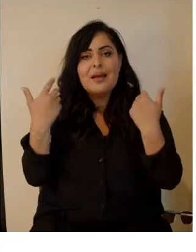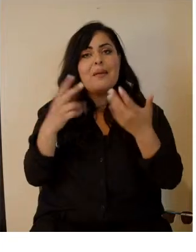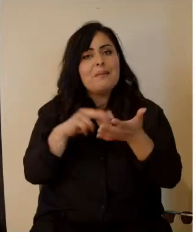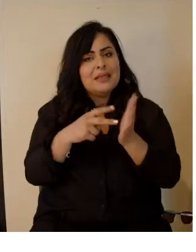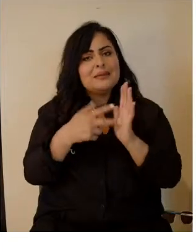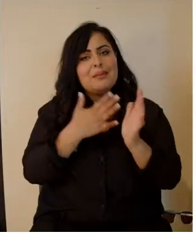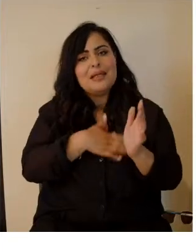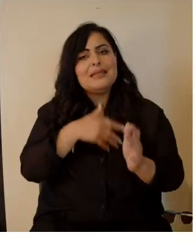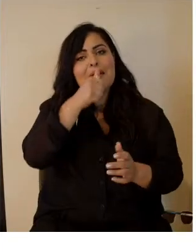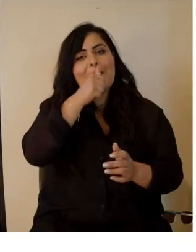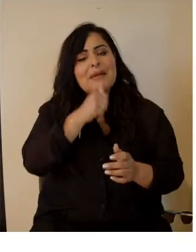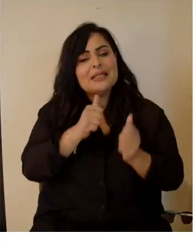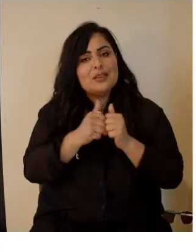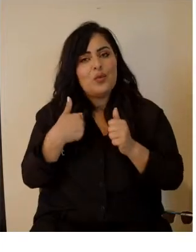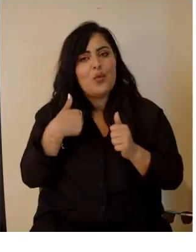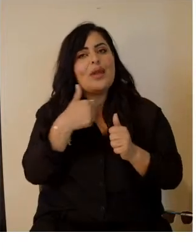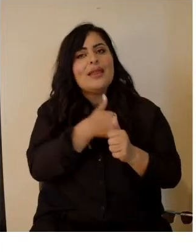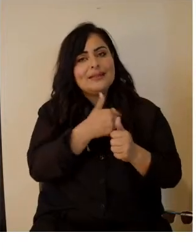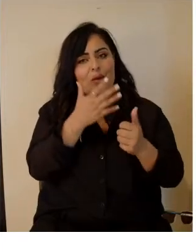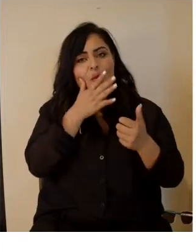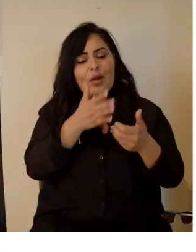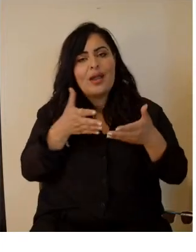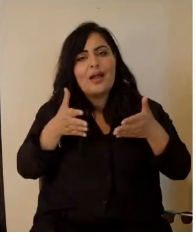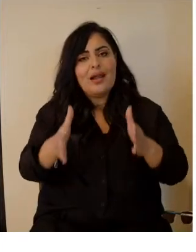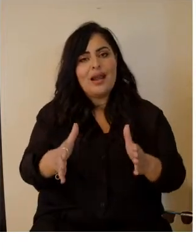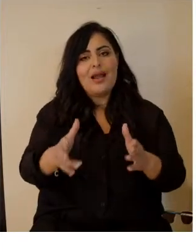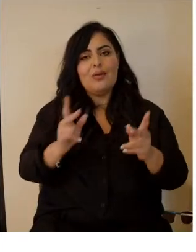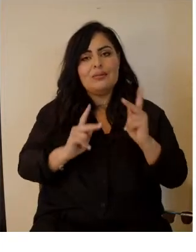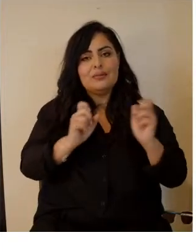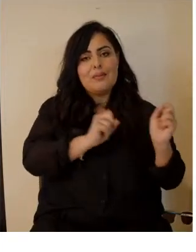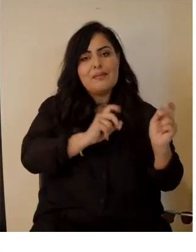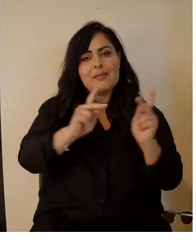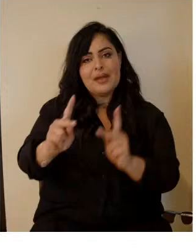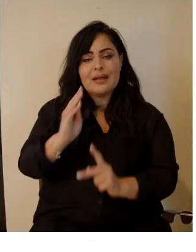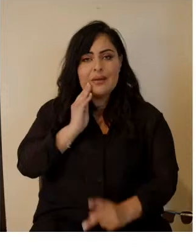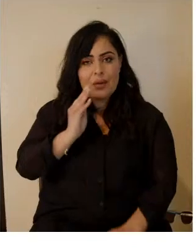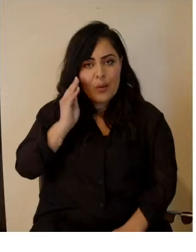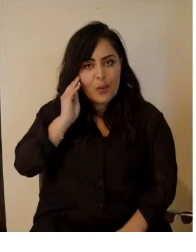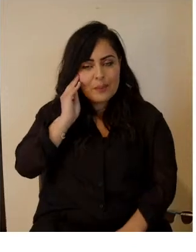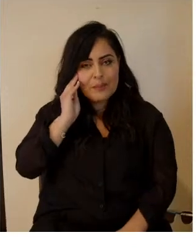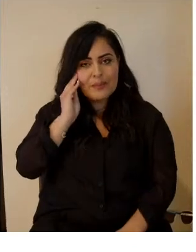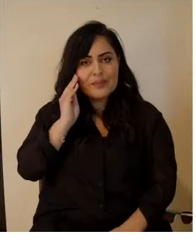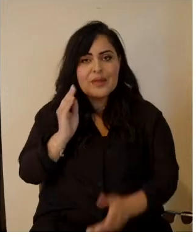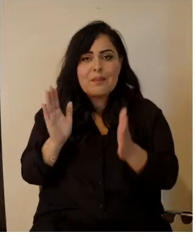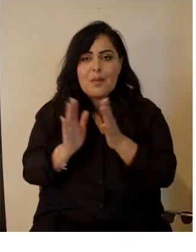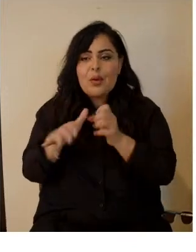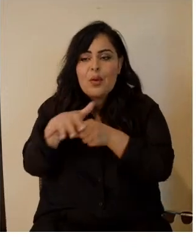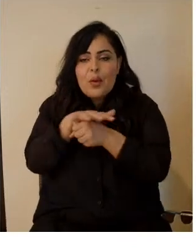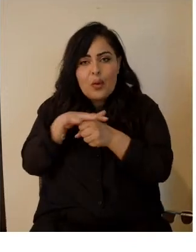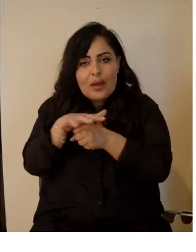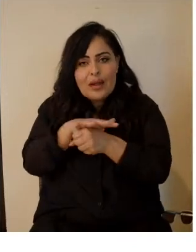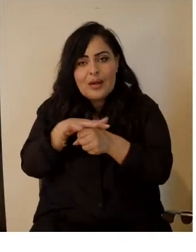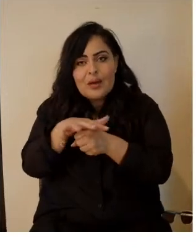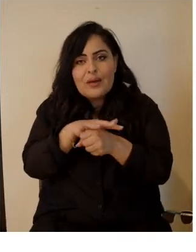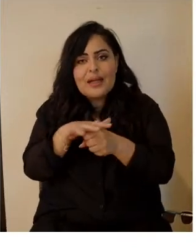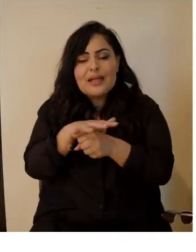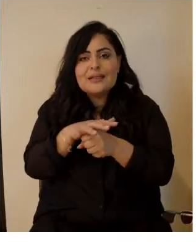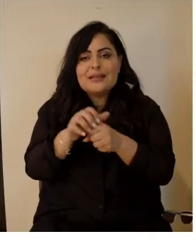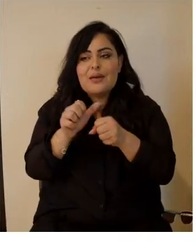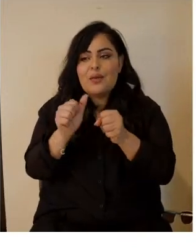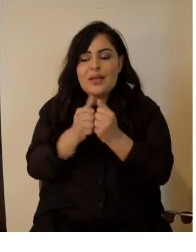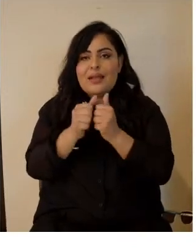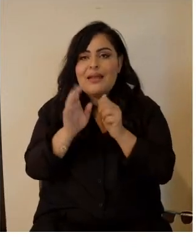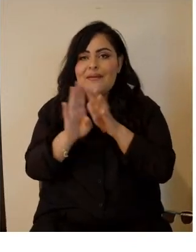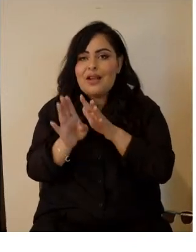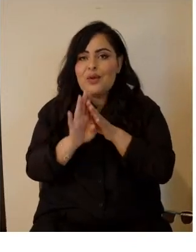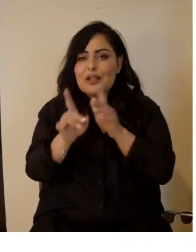next couple hours as we allow our residents back into their homes. The small areas that were with evacuation orders that